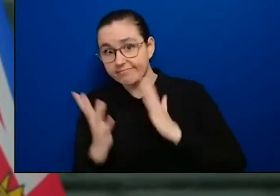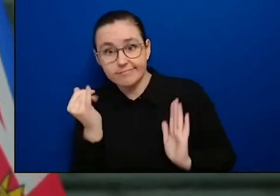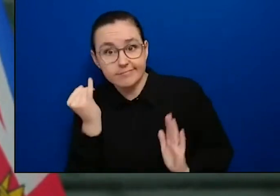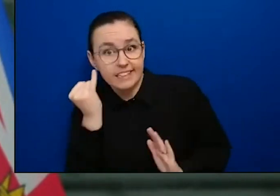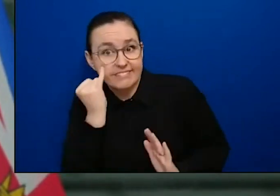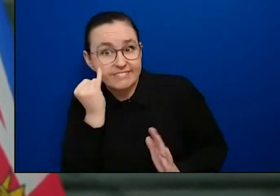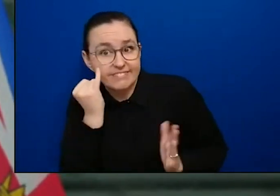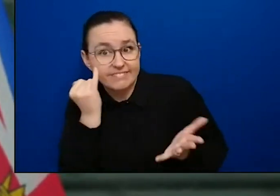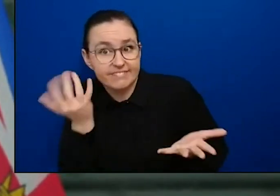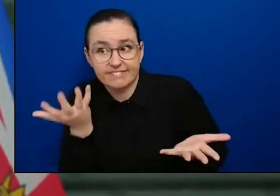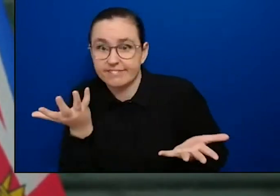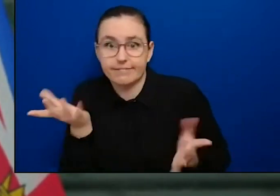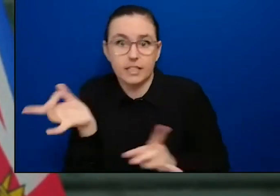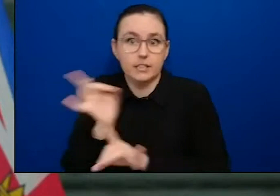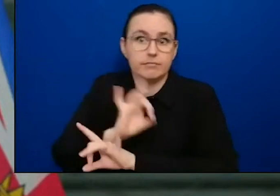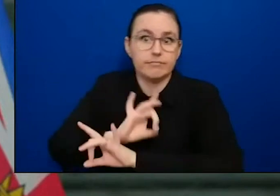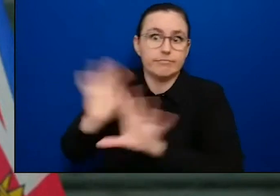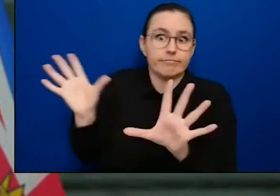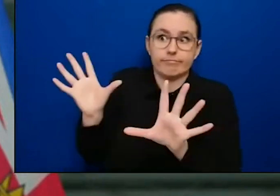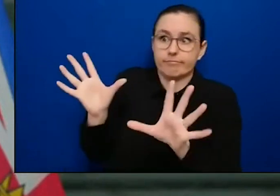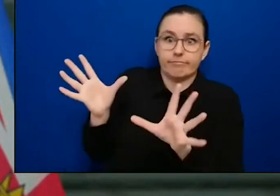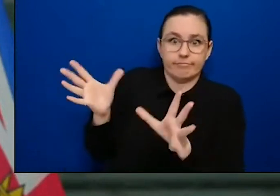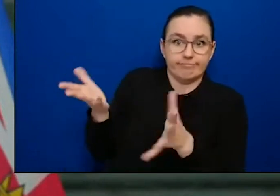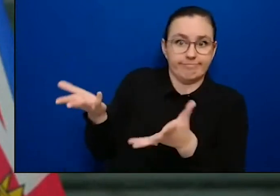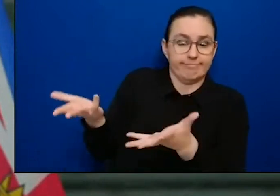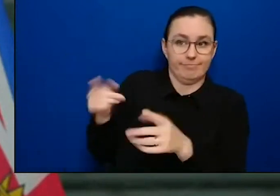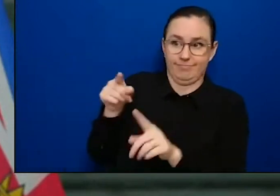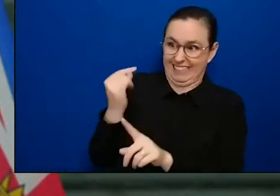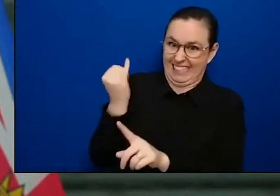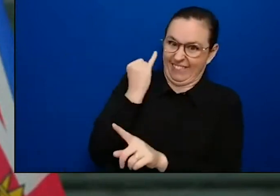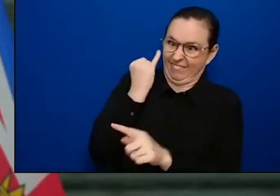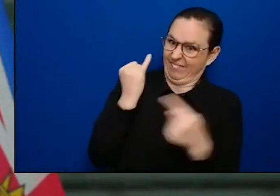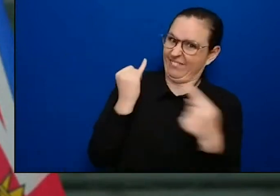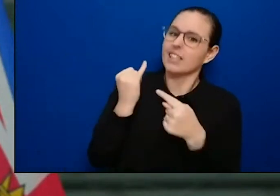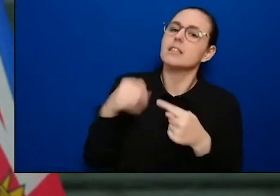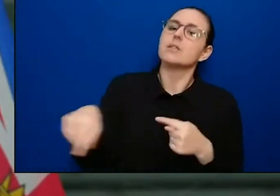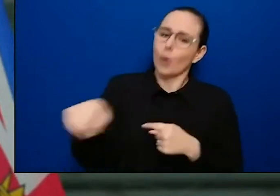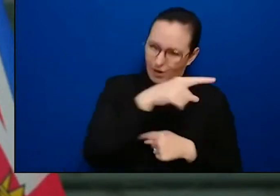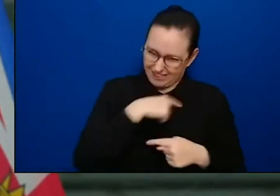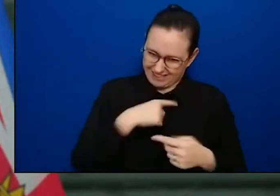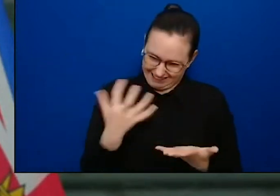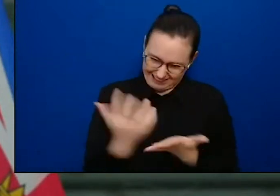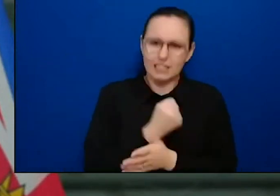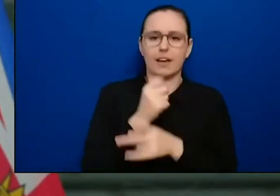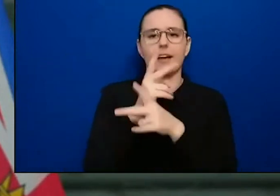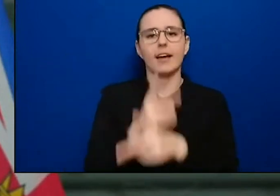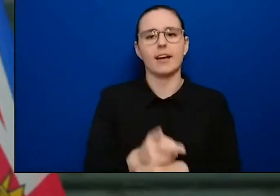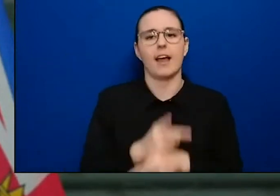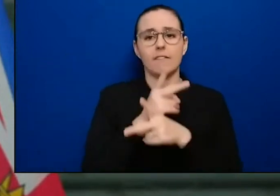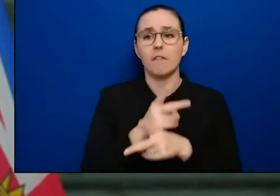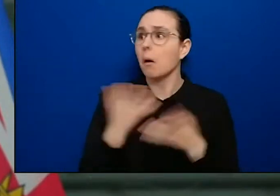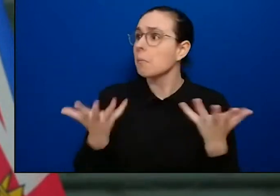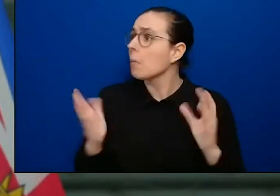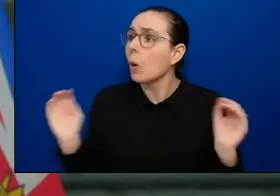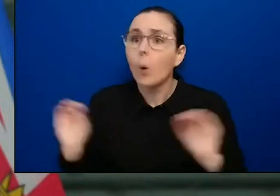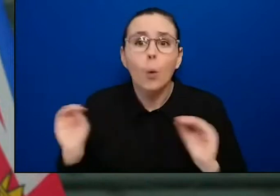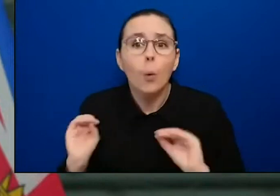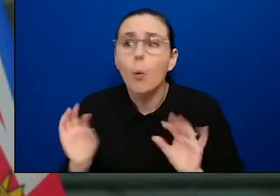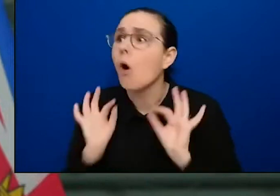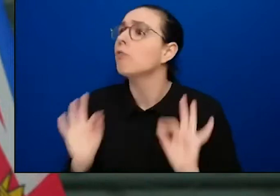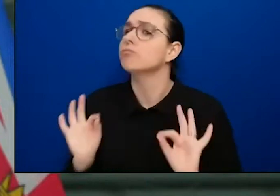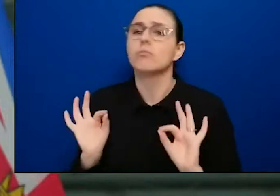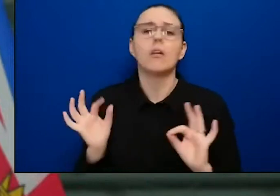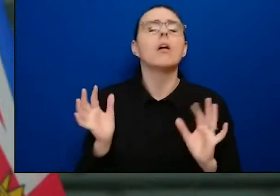this strain will not cause the havoc that we've seen with some others. Tried and true public health